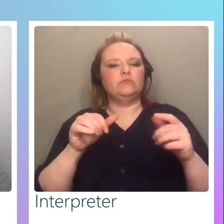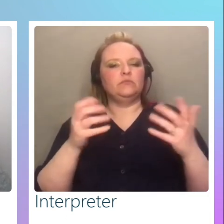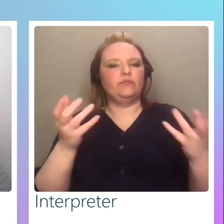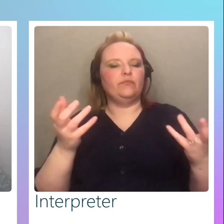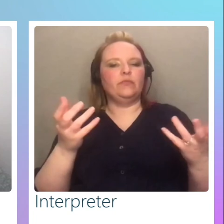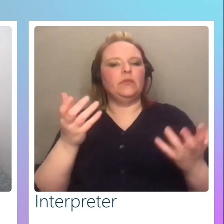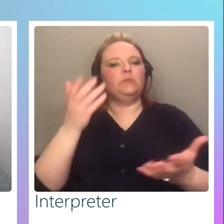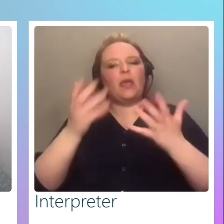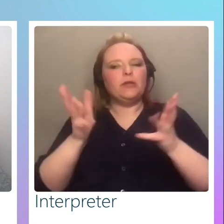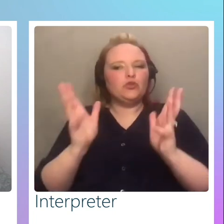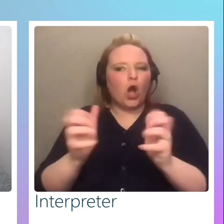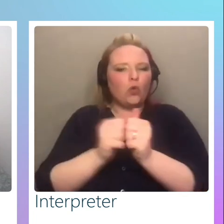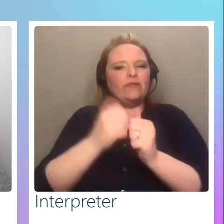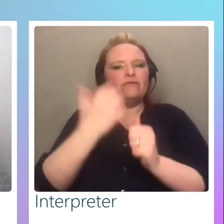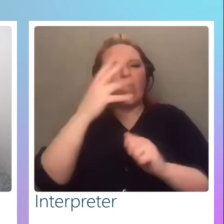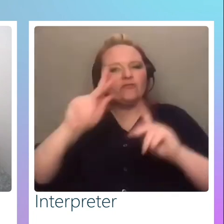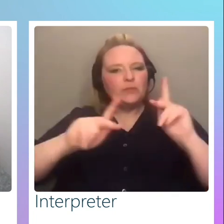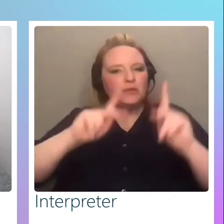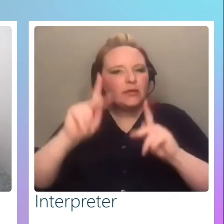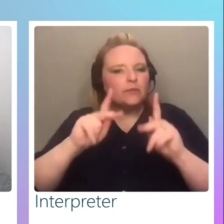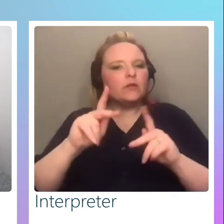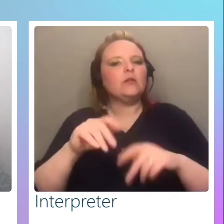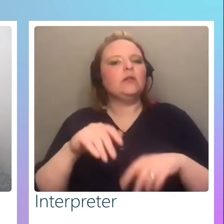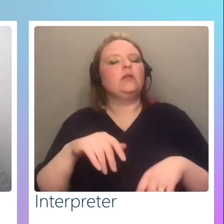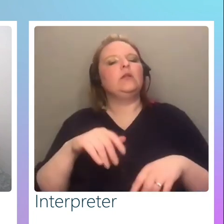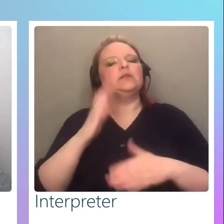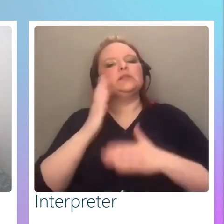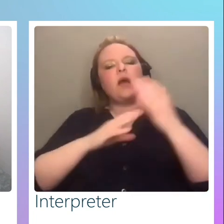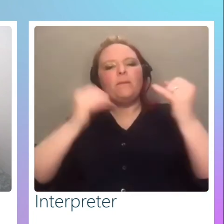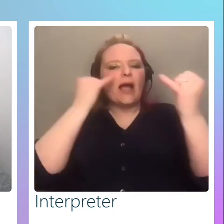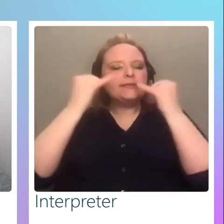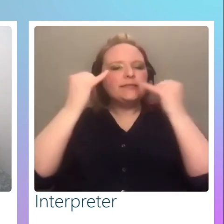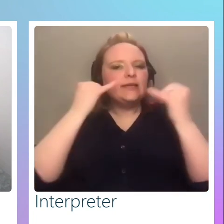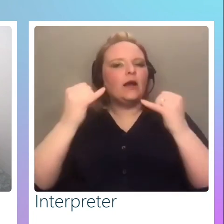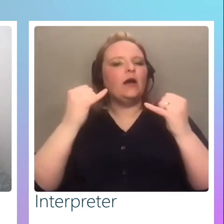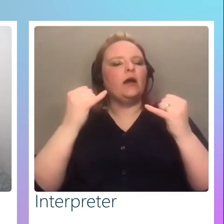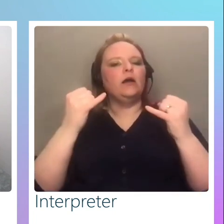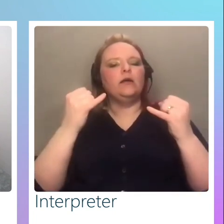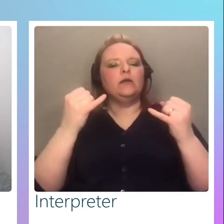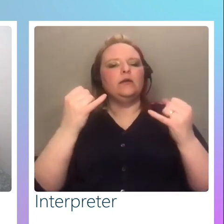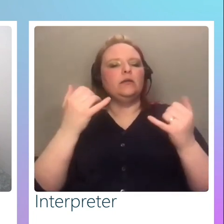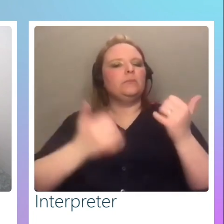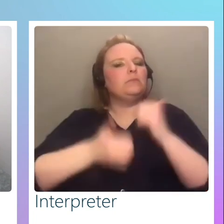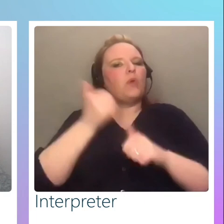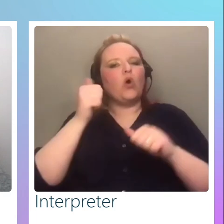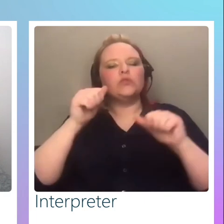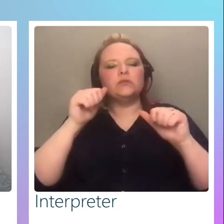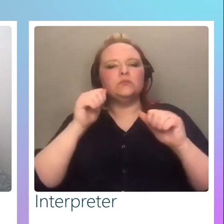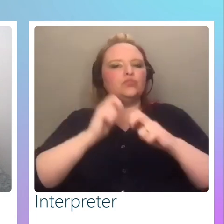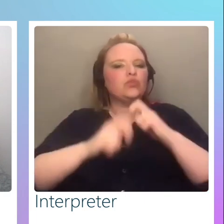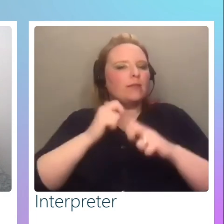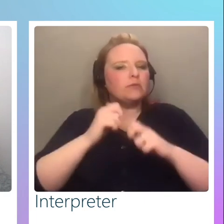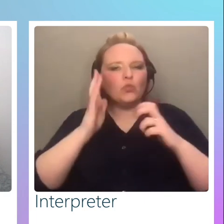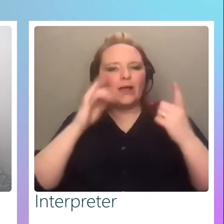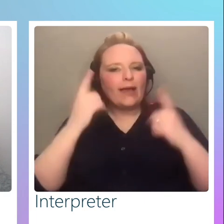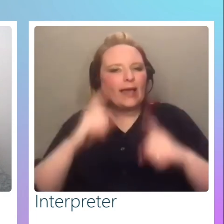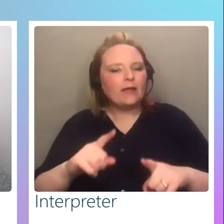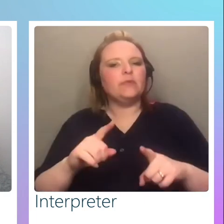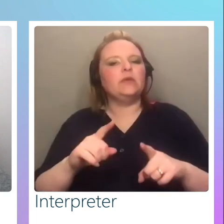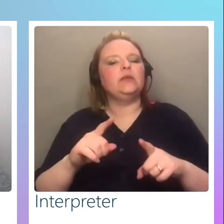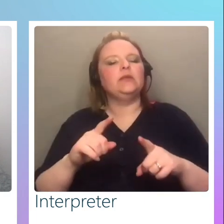you might talk to like five people and you get you can get some ideas of the things that are going to be maybe most potentially problematic. I think that's maybe,